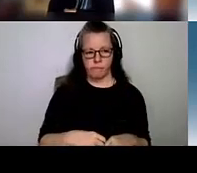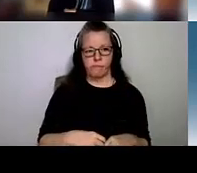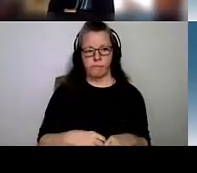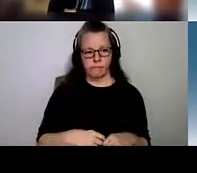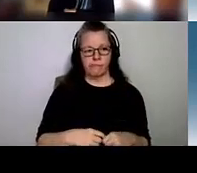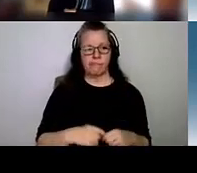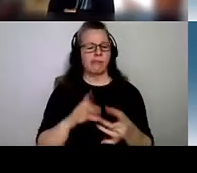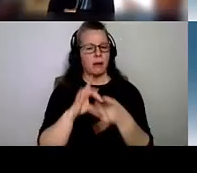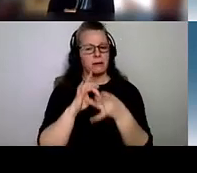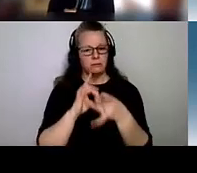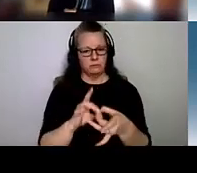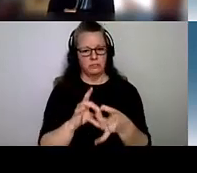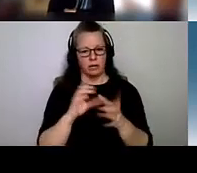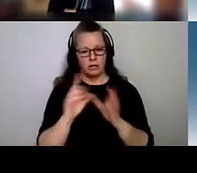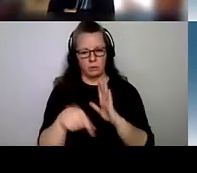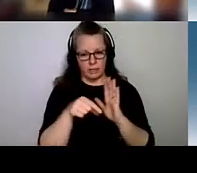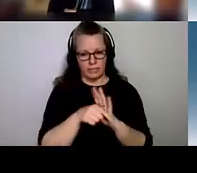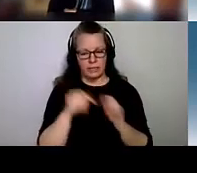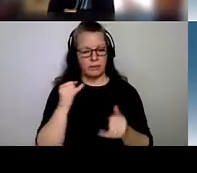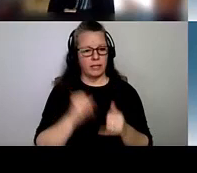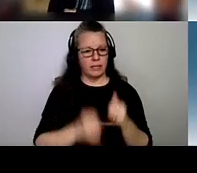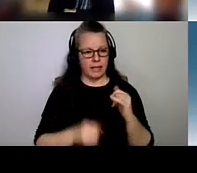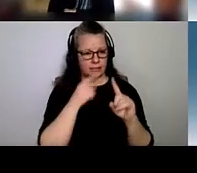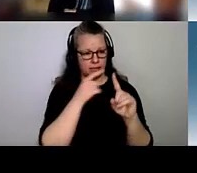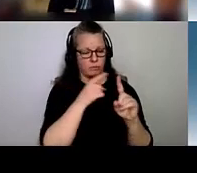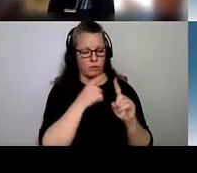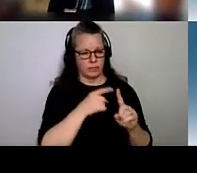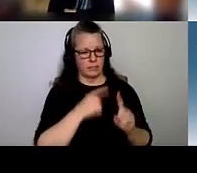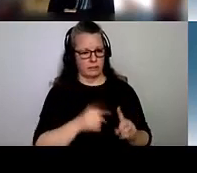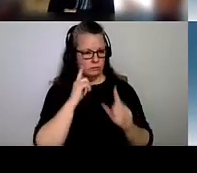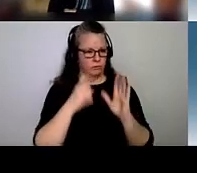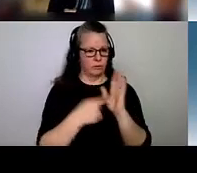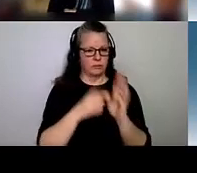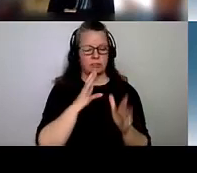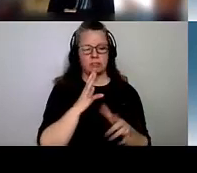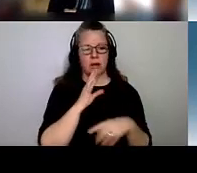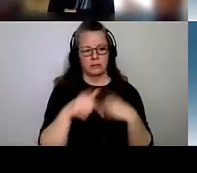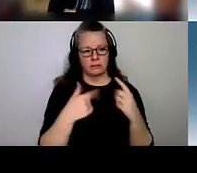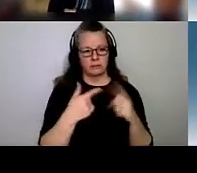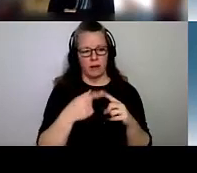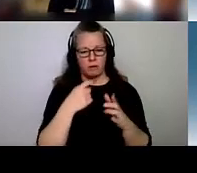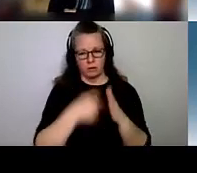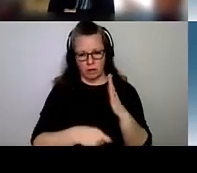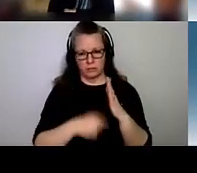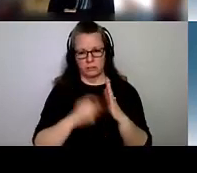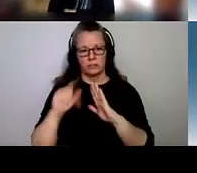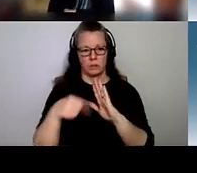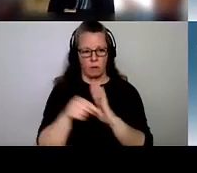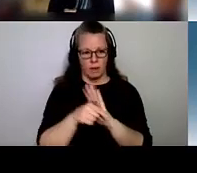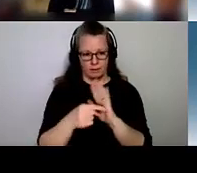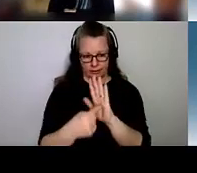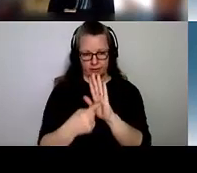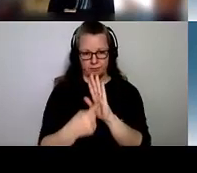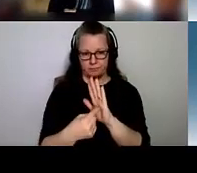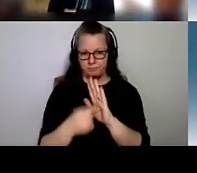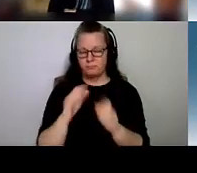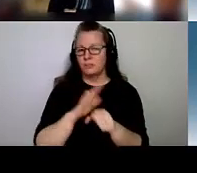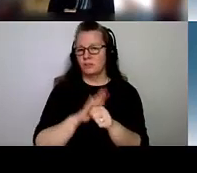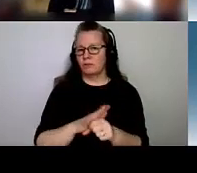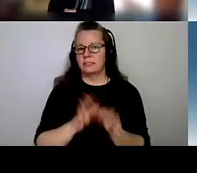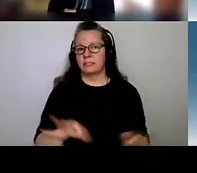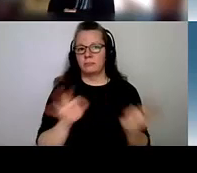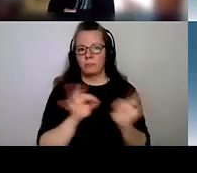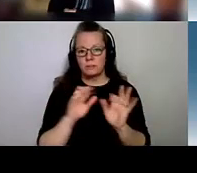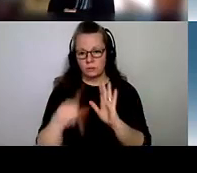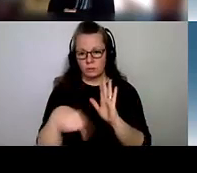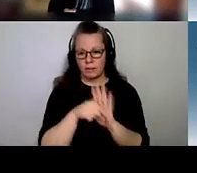regarding quality, on the last bullet, you'll notice it talks about cost and quality indicators. I want to stress the importance that quality plays in